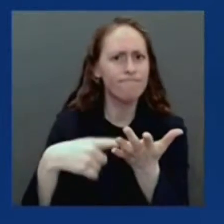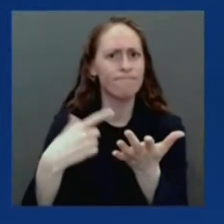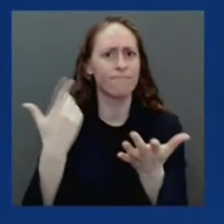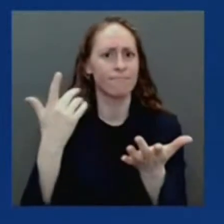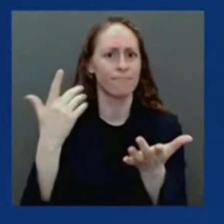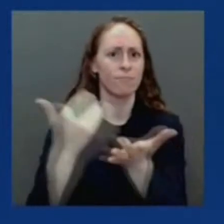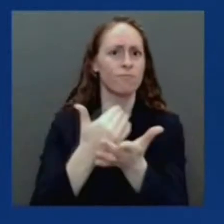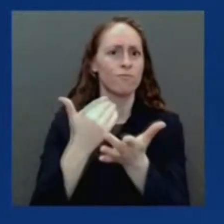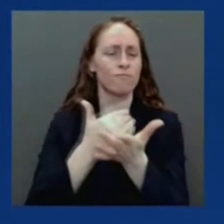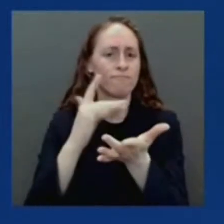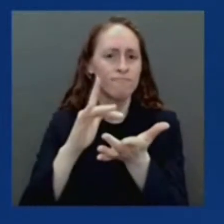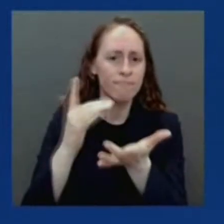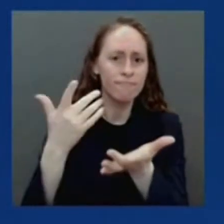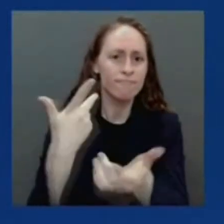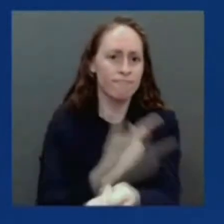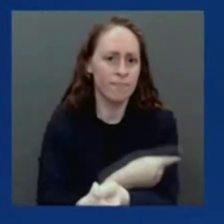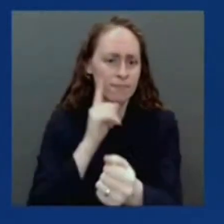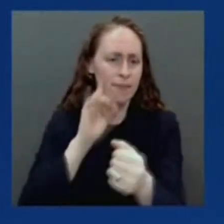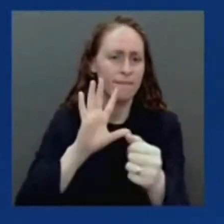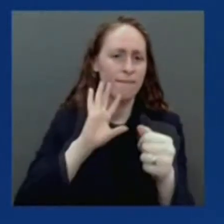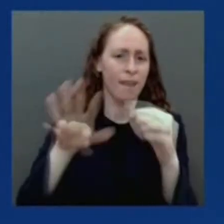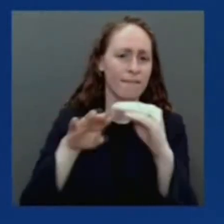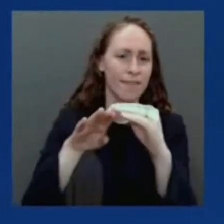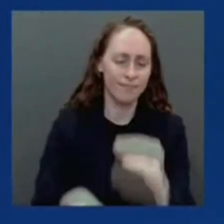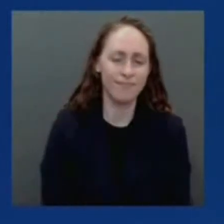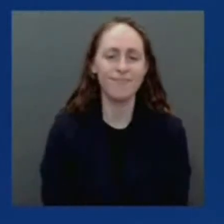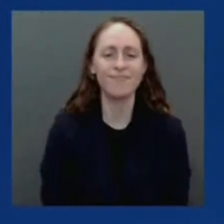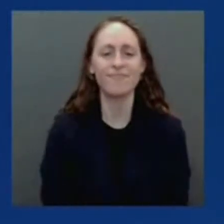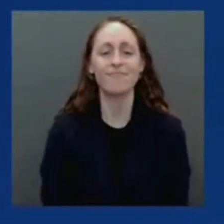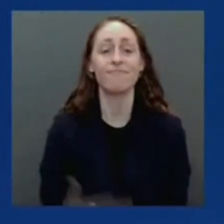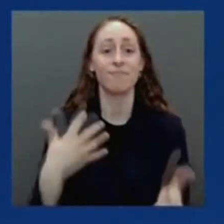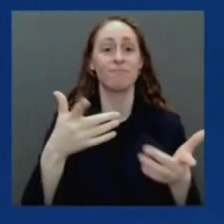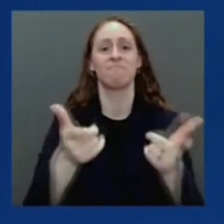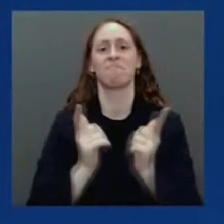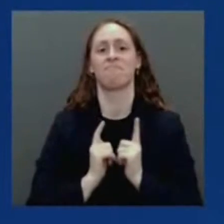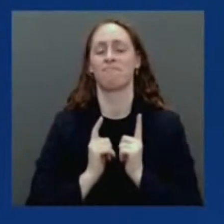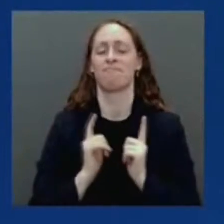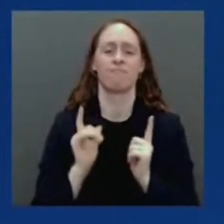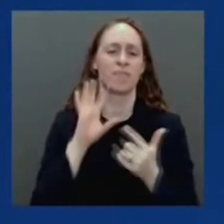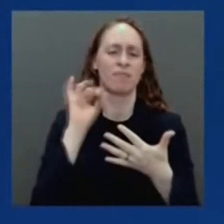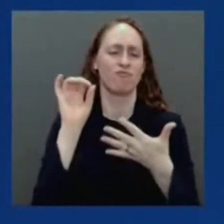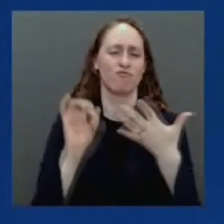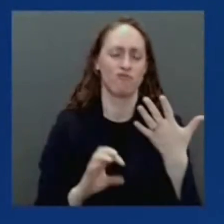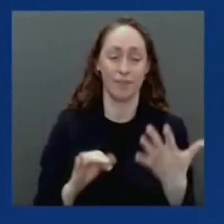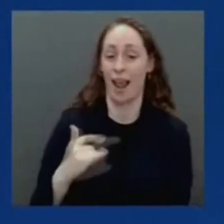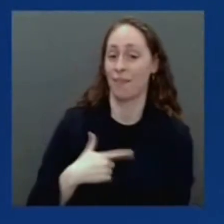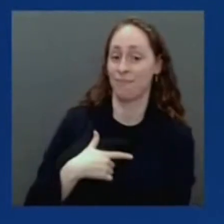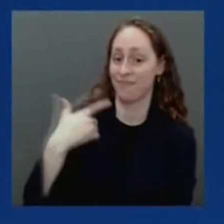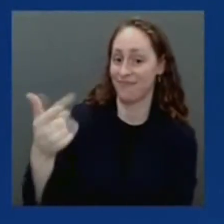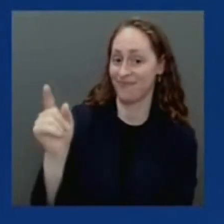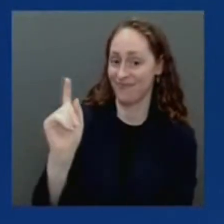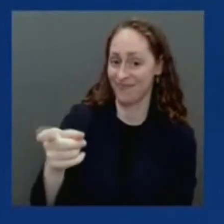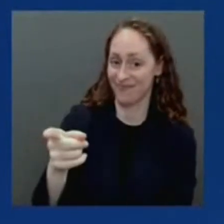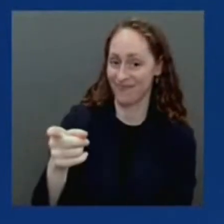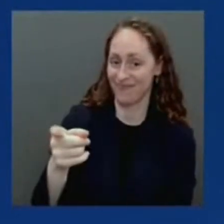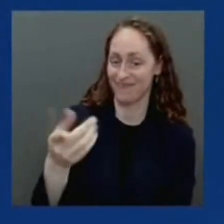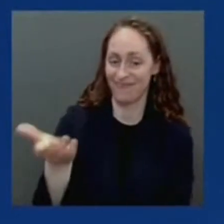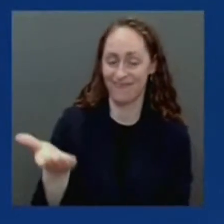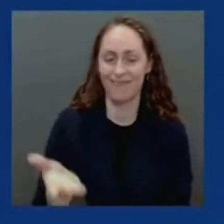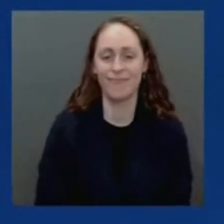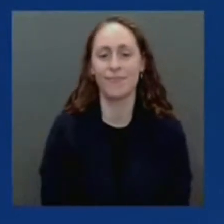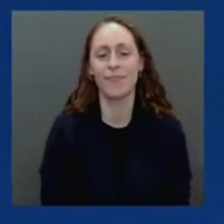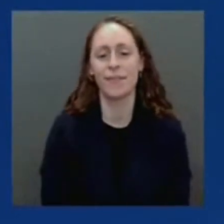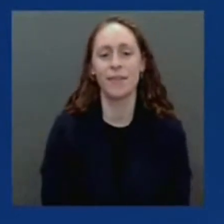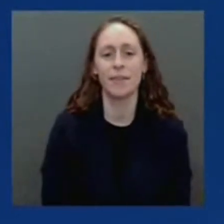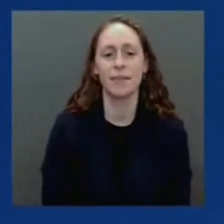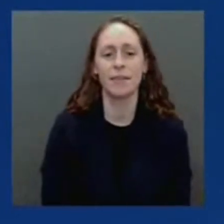with that, over to Dr. Walensky. Dr. Walensky. Thank you, Jeff. Good afternoon. I'd like to start by walking you through today's